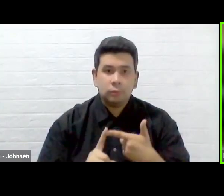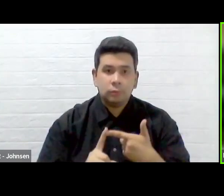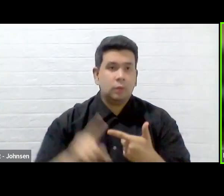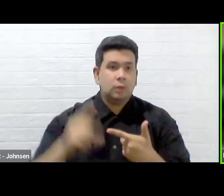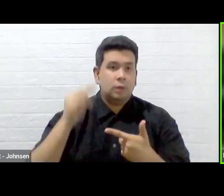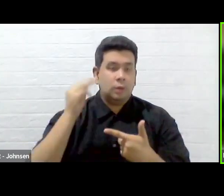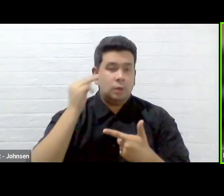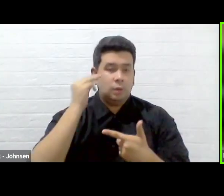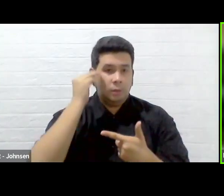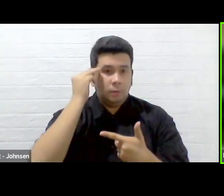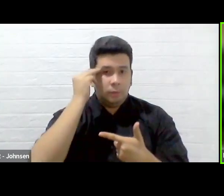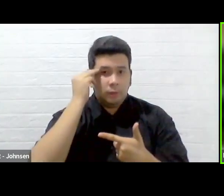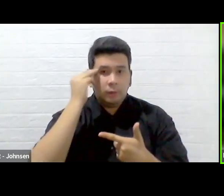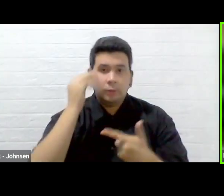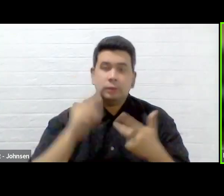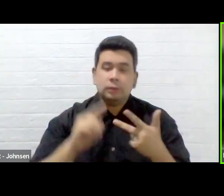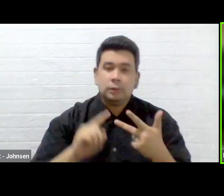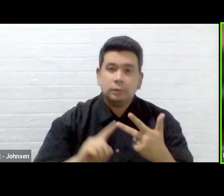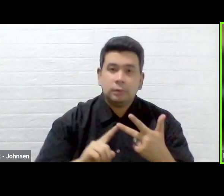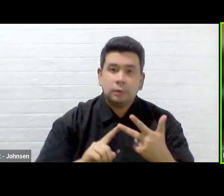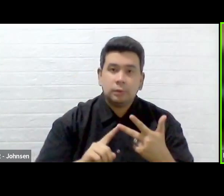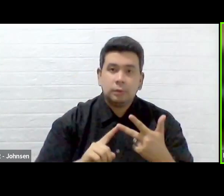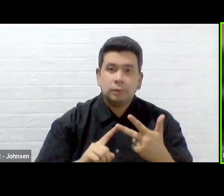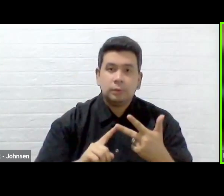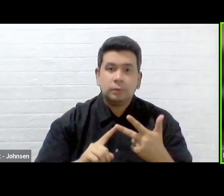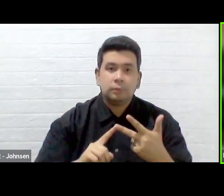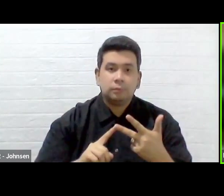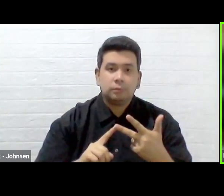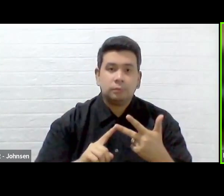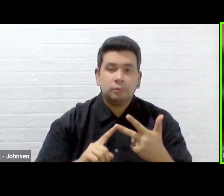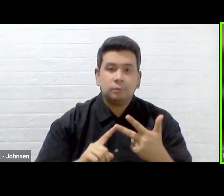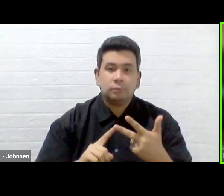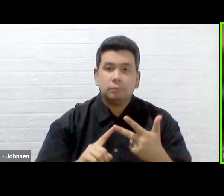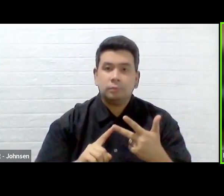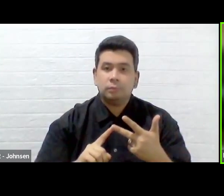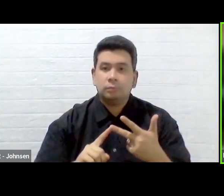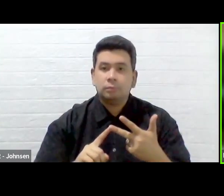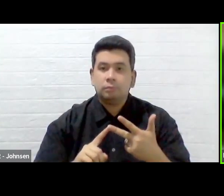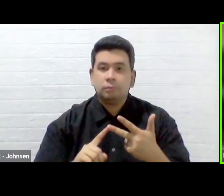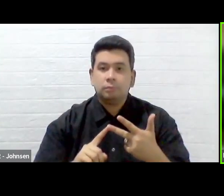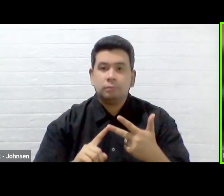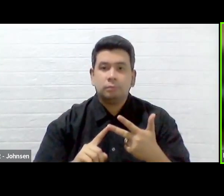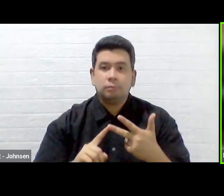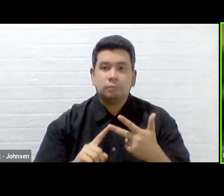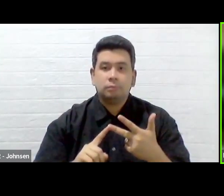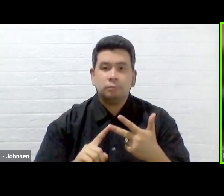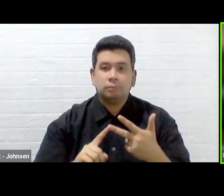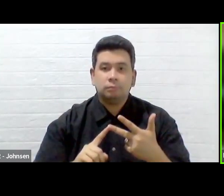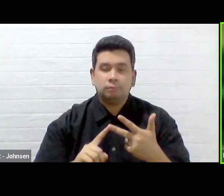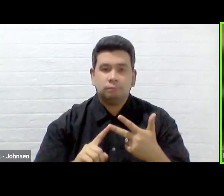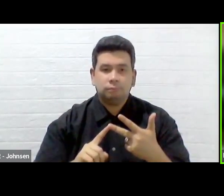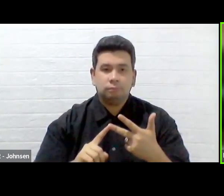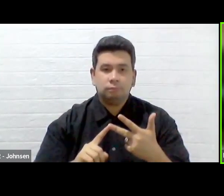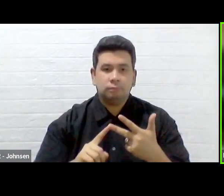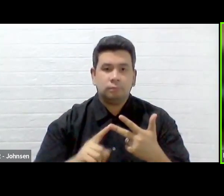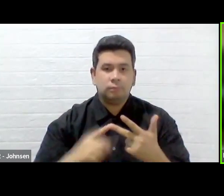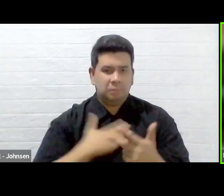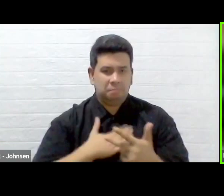and Yusek Perez will be the final speaker for this webinar. Dr.